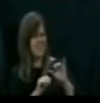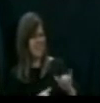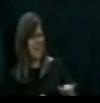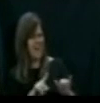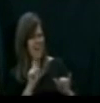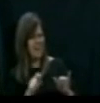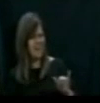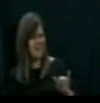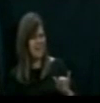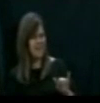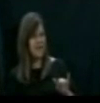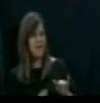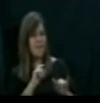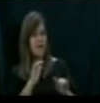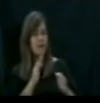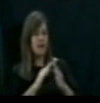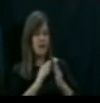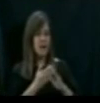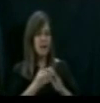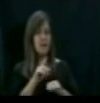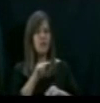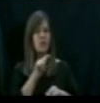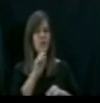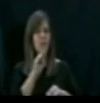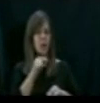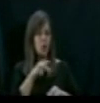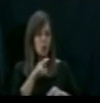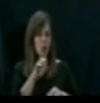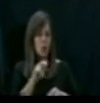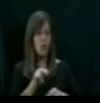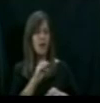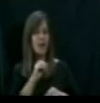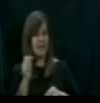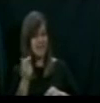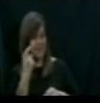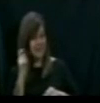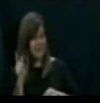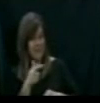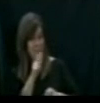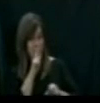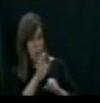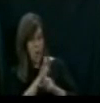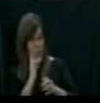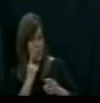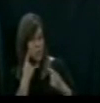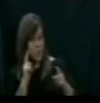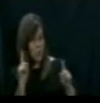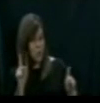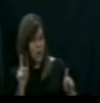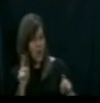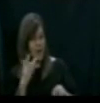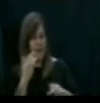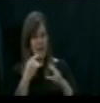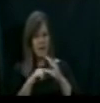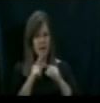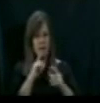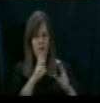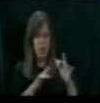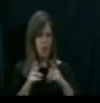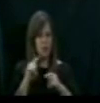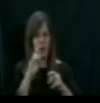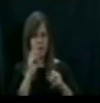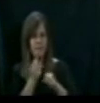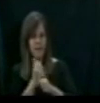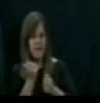Because Nakia Towns and Candace McQueen and the rest of the state DOE promises it'll work great, even though released emails show them scrambling to get Measurement Inc. to